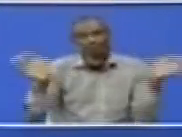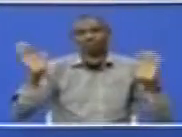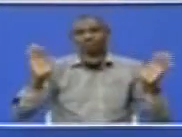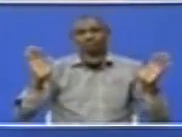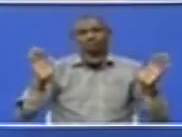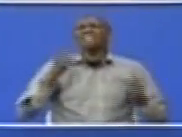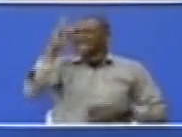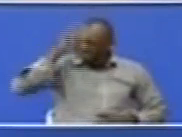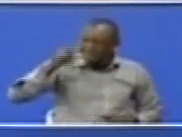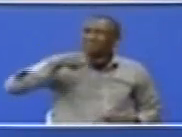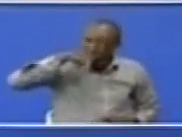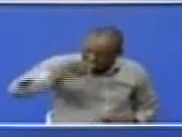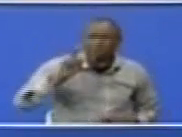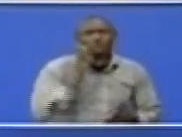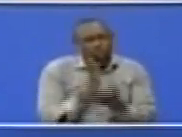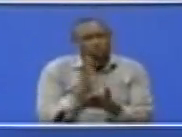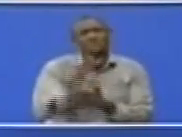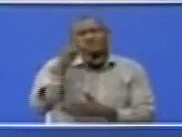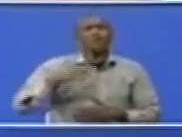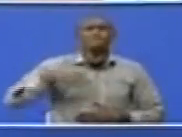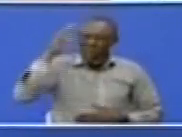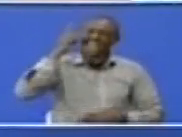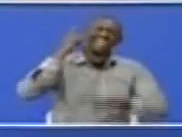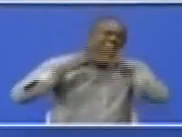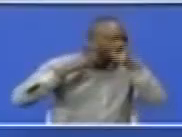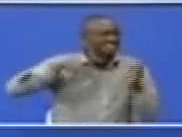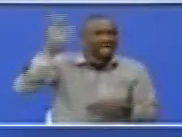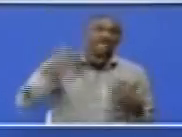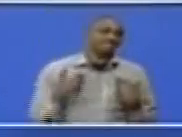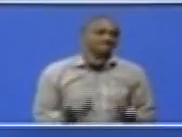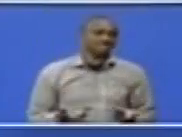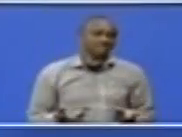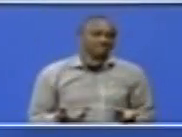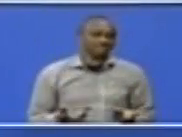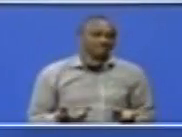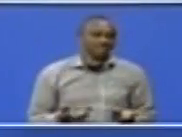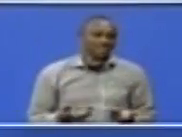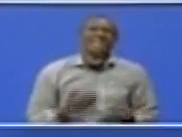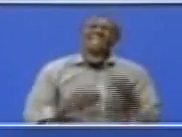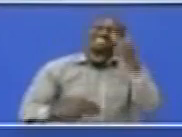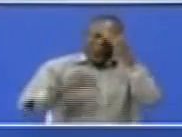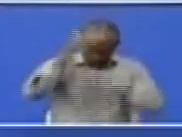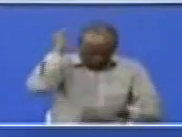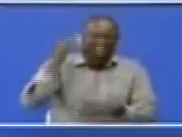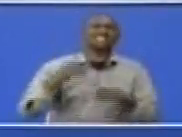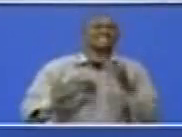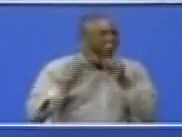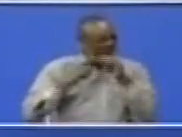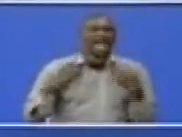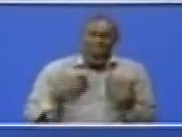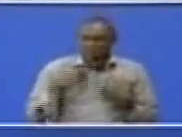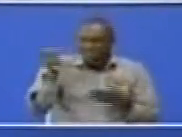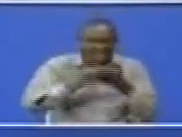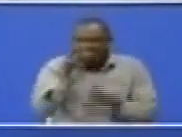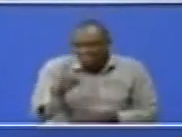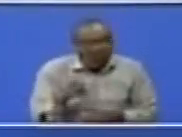Because Tobiko, DPP, is the most experienced legal expert we have in this country. He